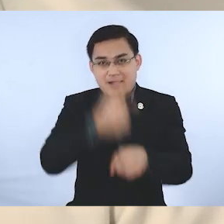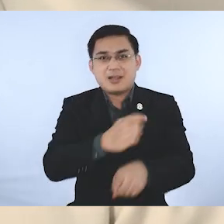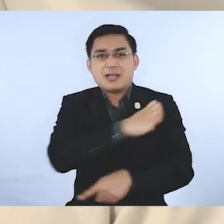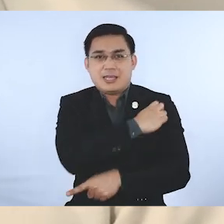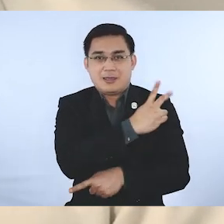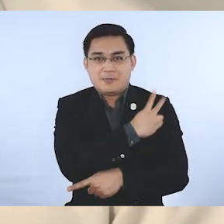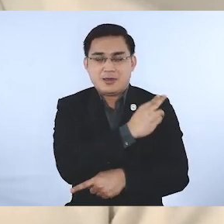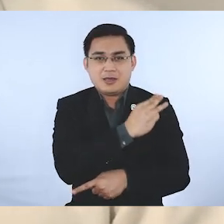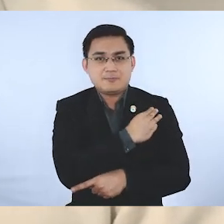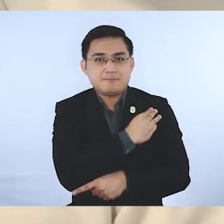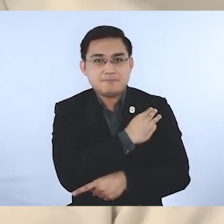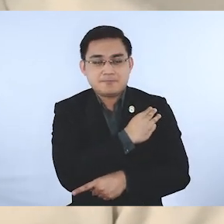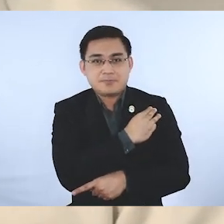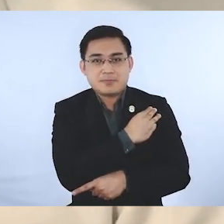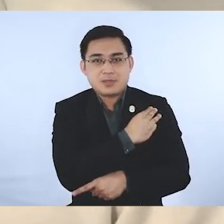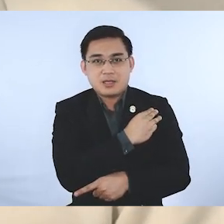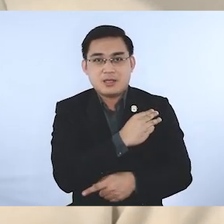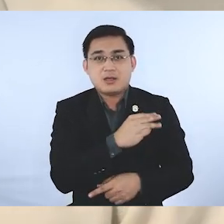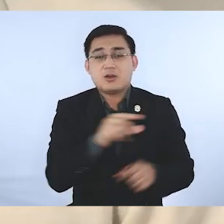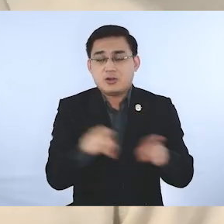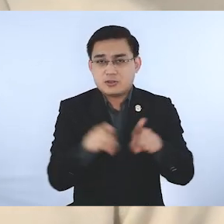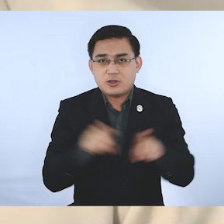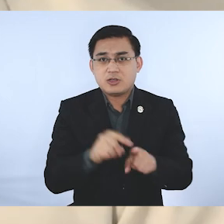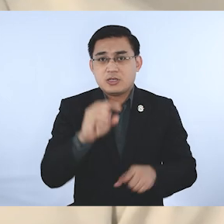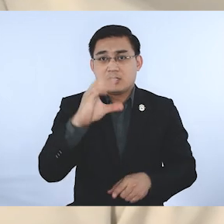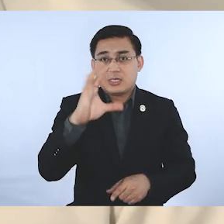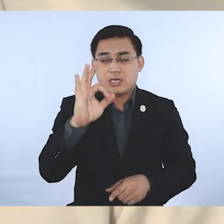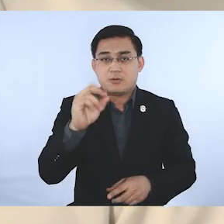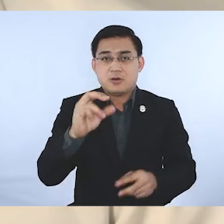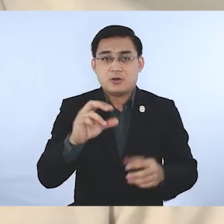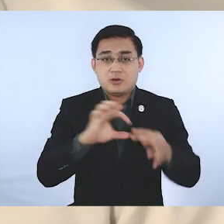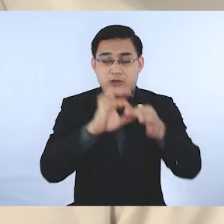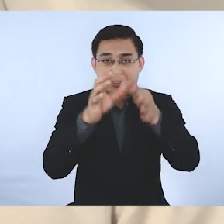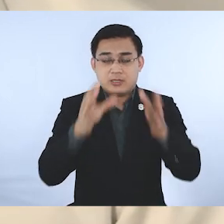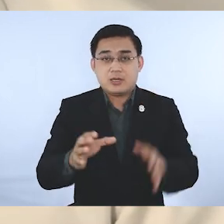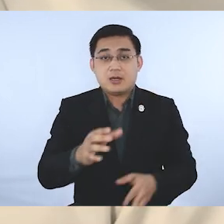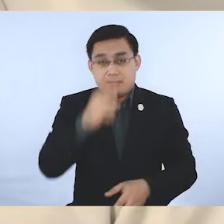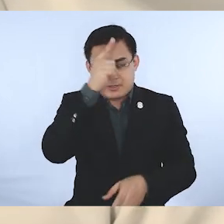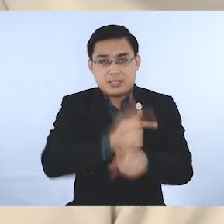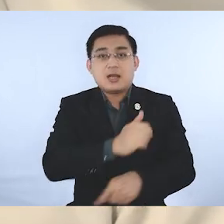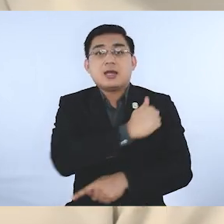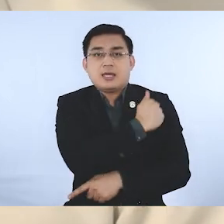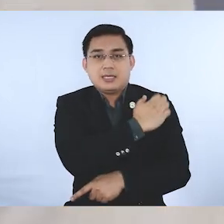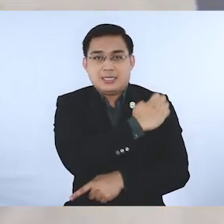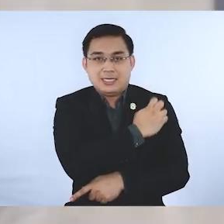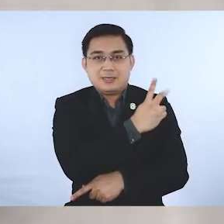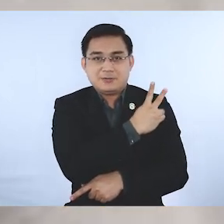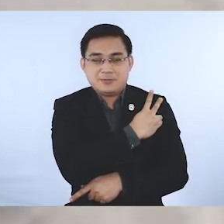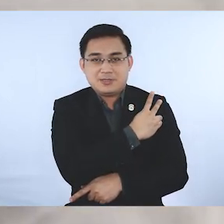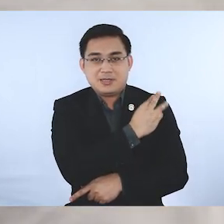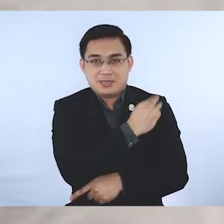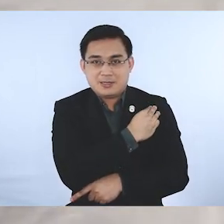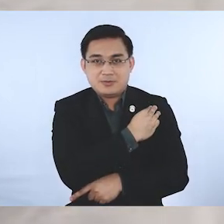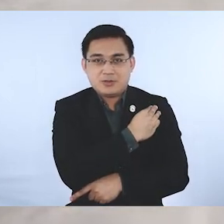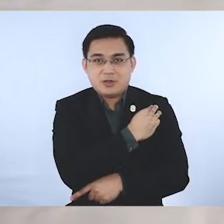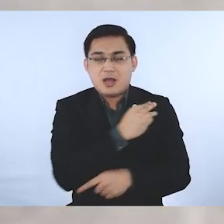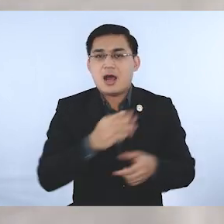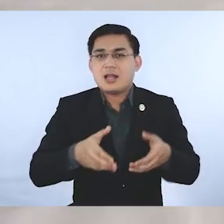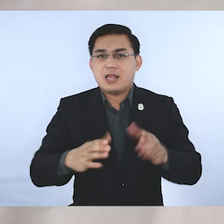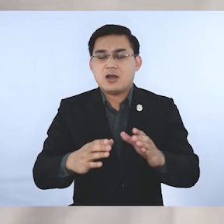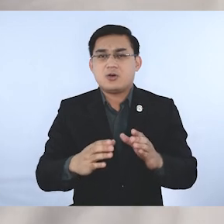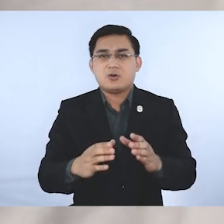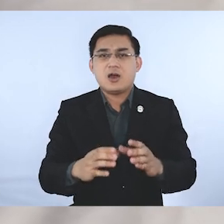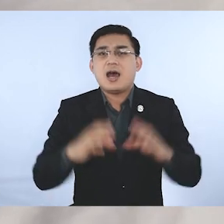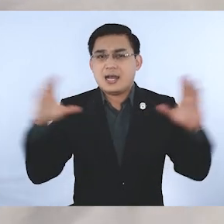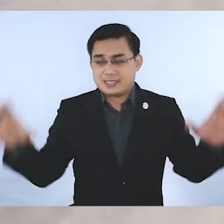Vimanalo, as well as the CFO coordinator, Brother Angelo Iranio Vimanalo, for allowing us to continue to